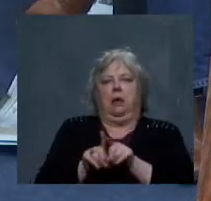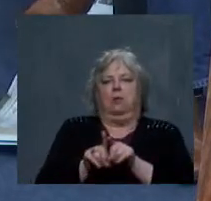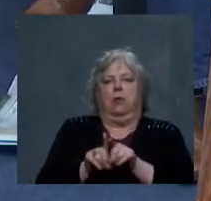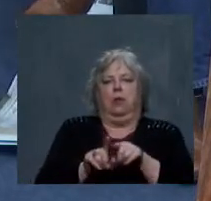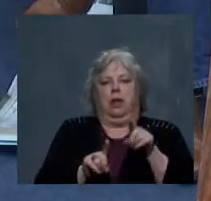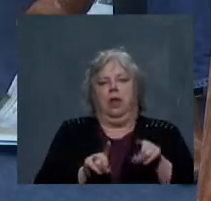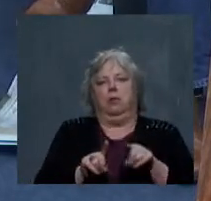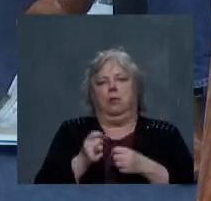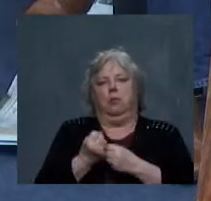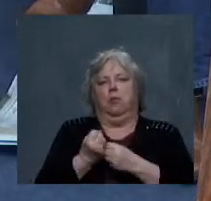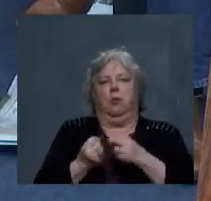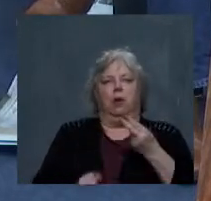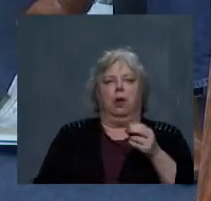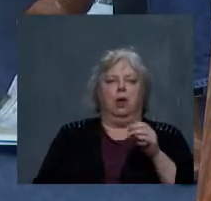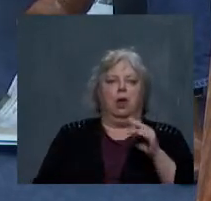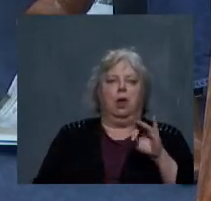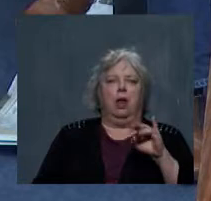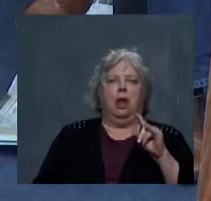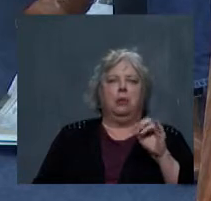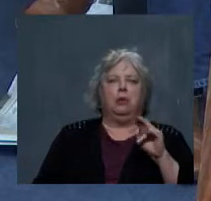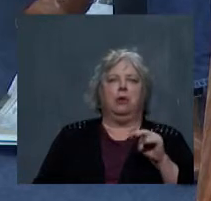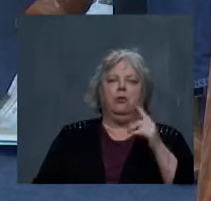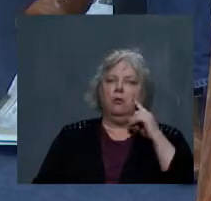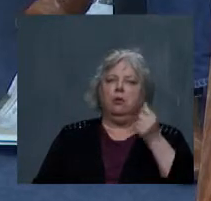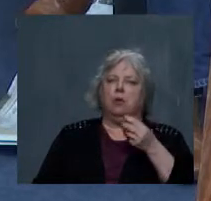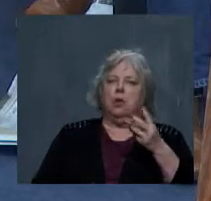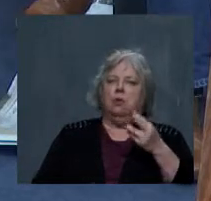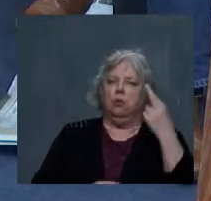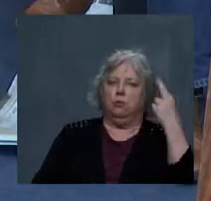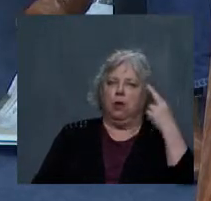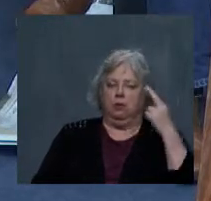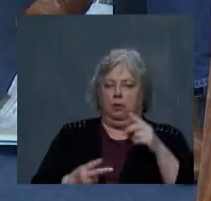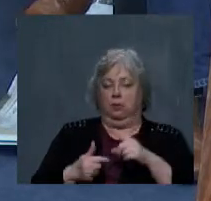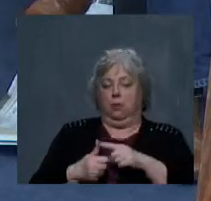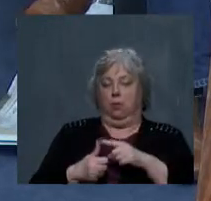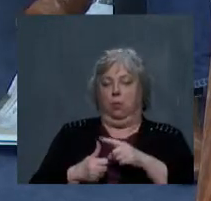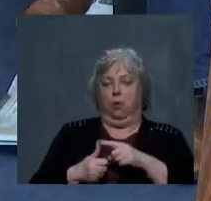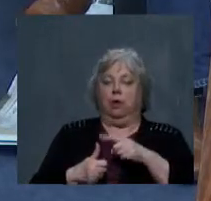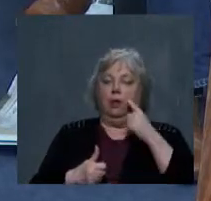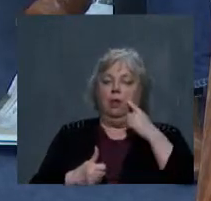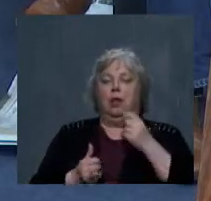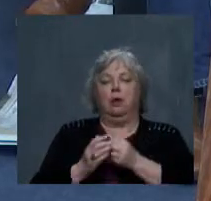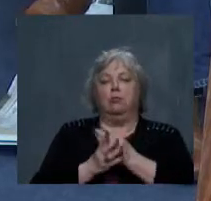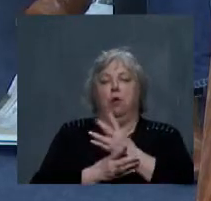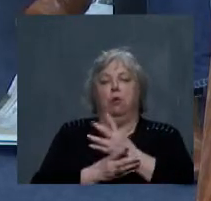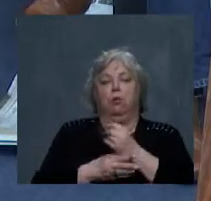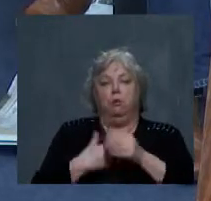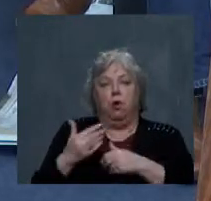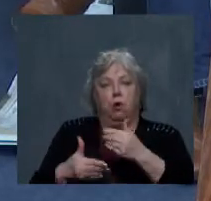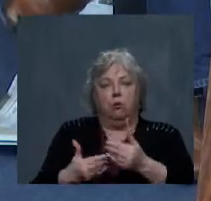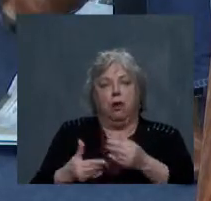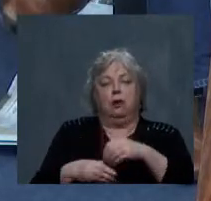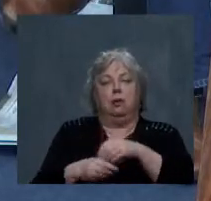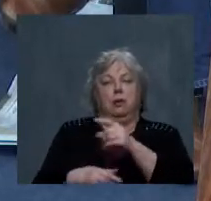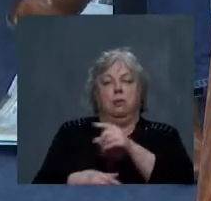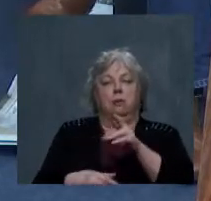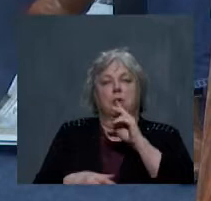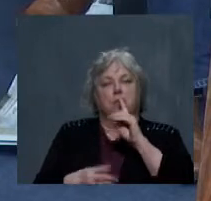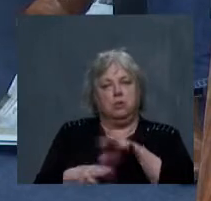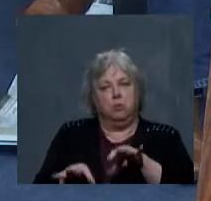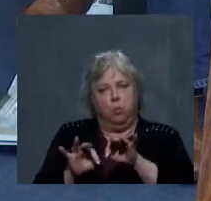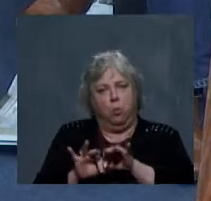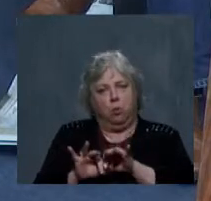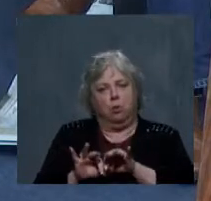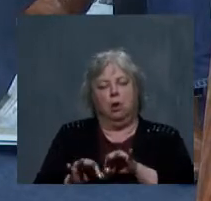the Hamilton for a couple of reasons. One, I think growth and progress in our city is important. But one of